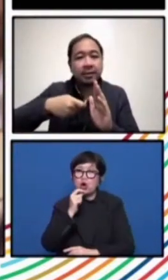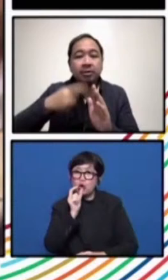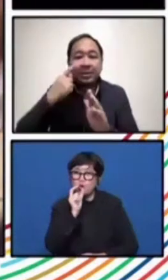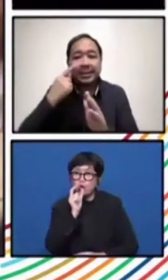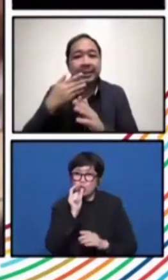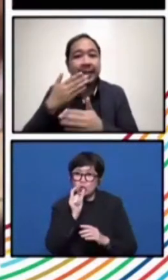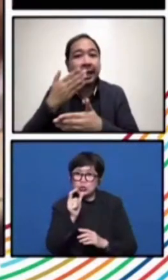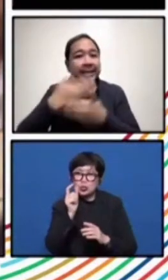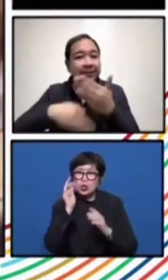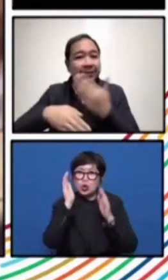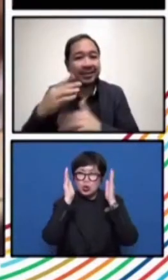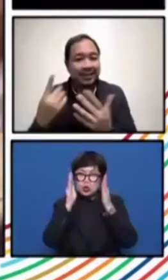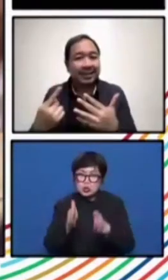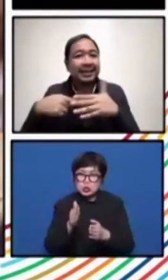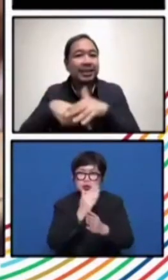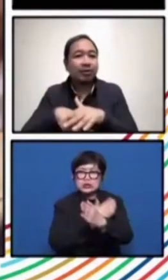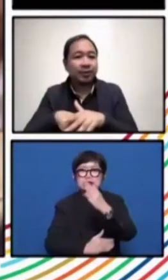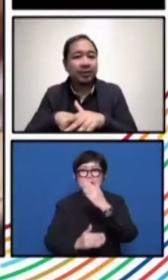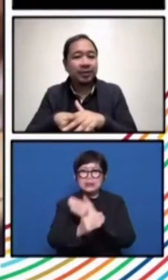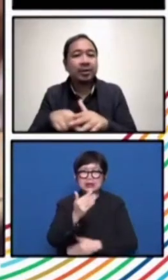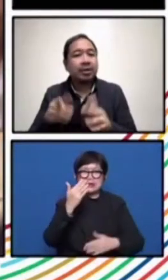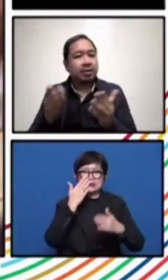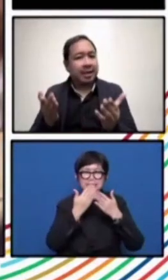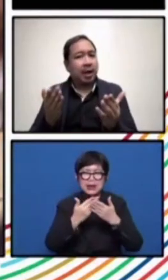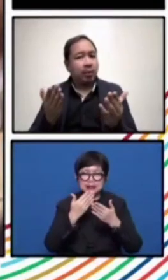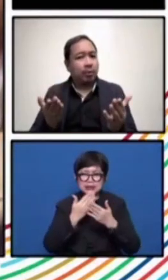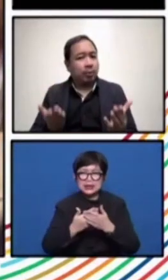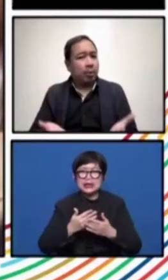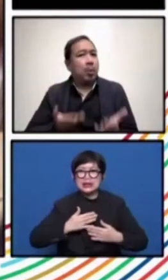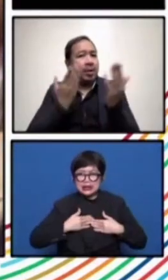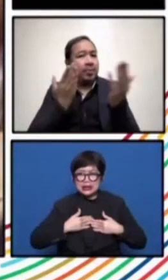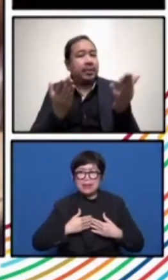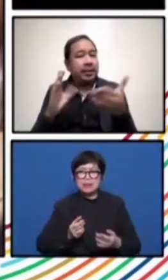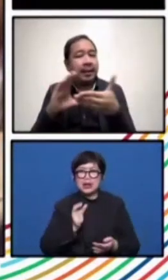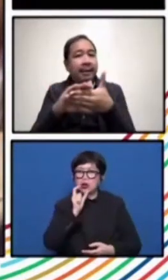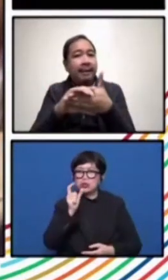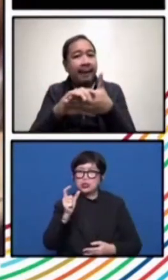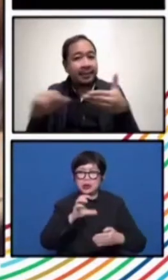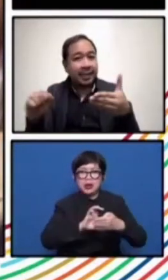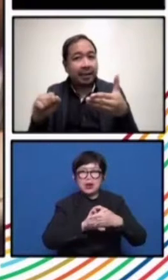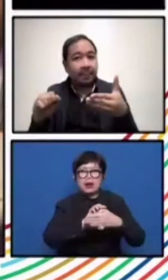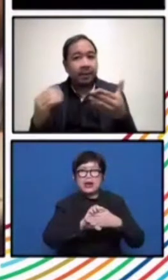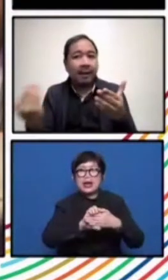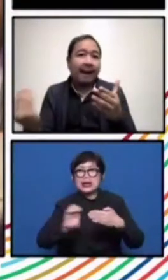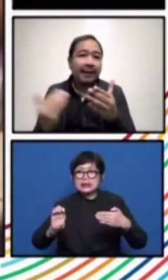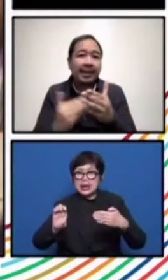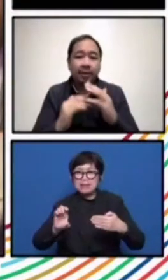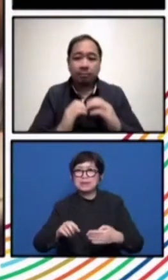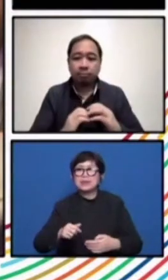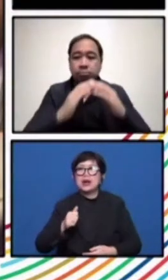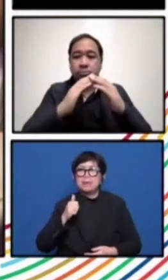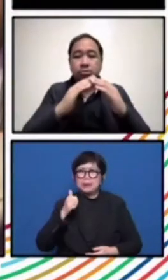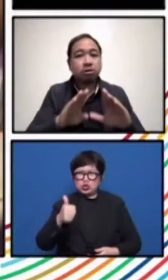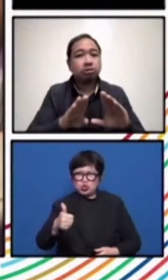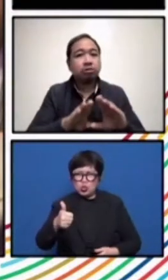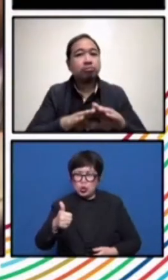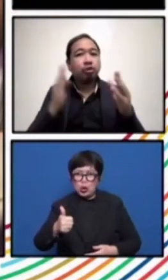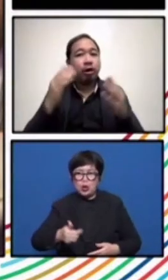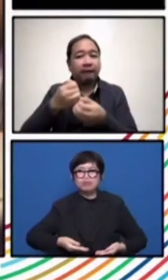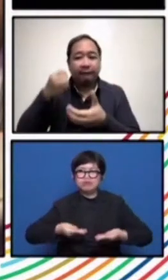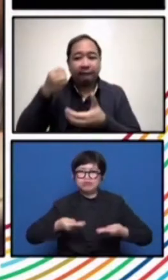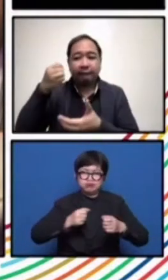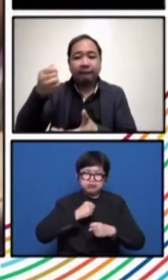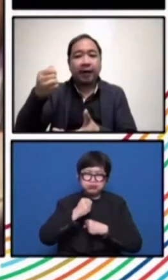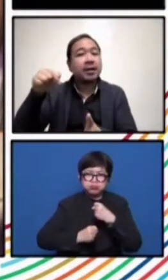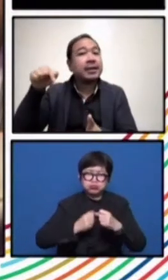thank you okay we strongly recommend the ASCAP to reactivate a multitruster fund with a